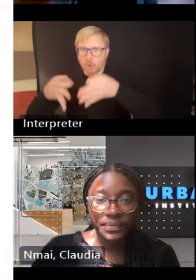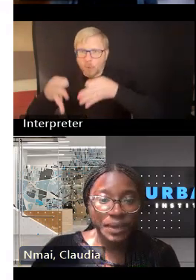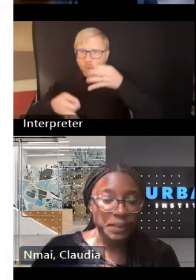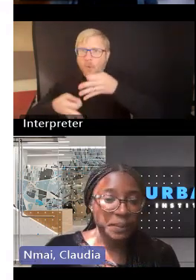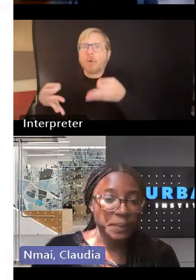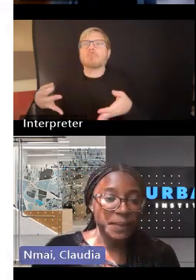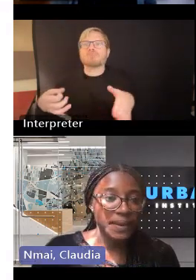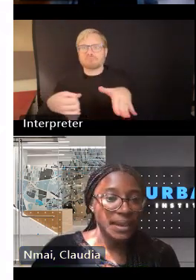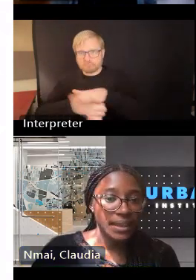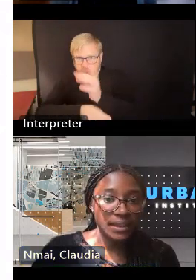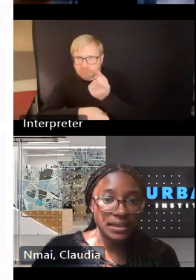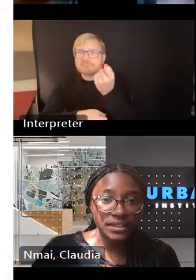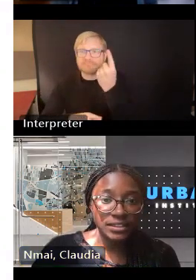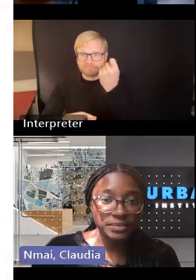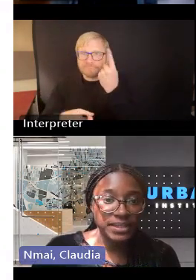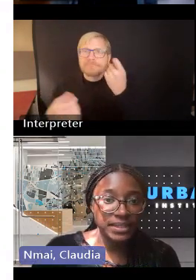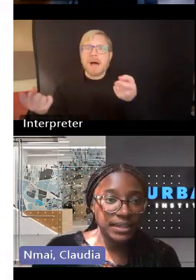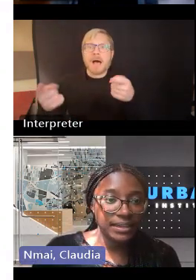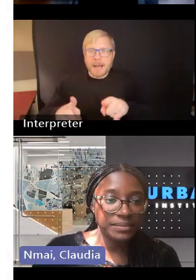Okay.